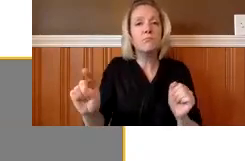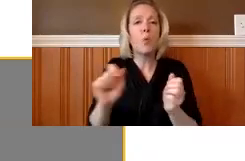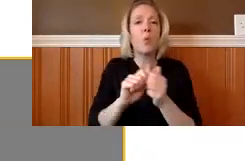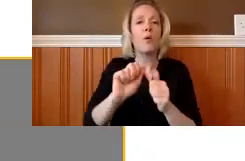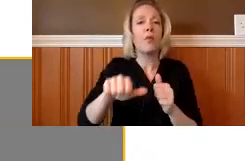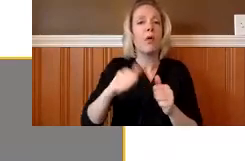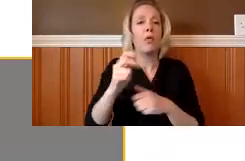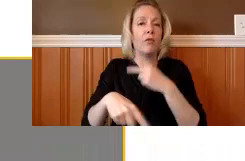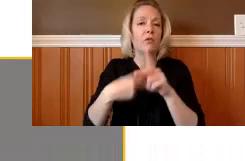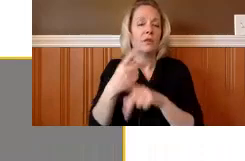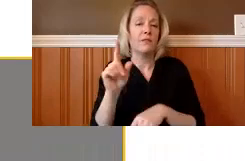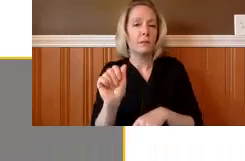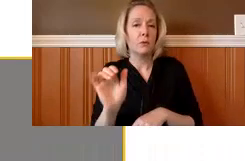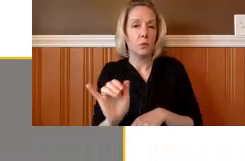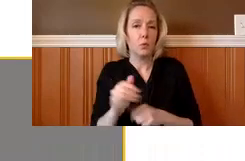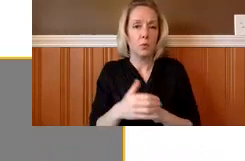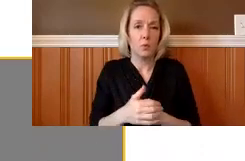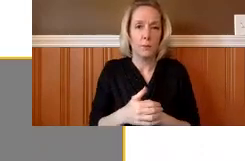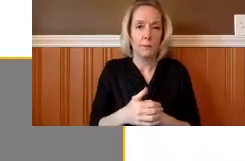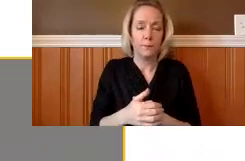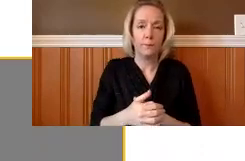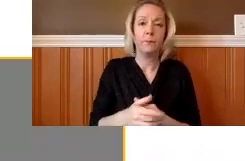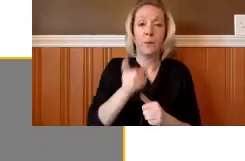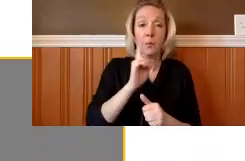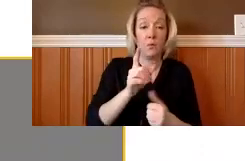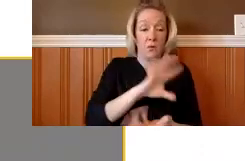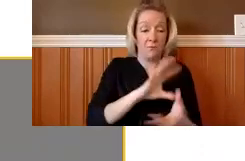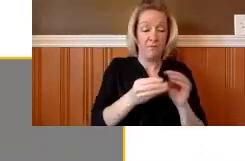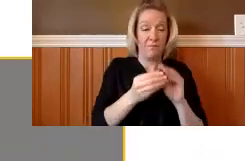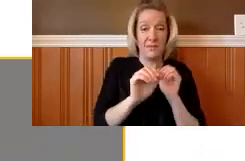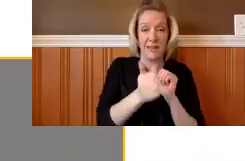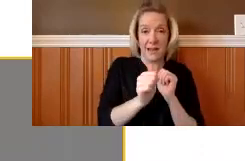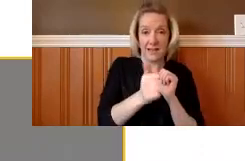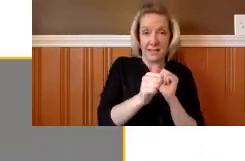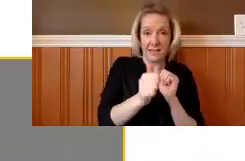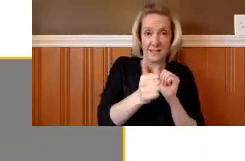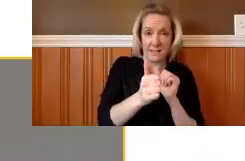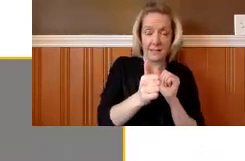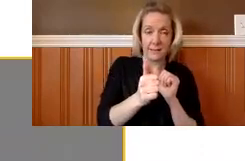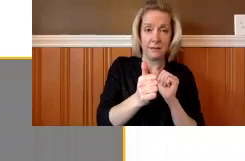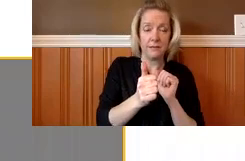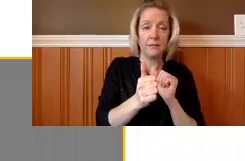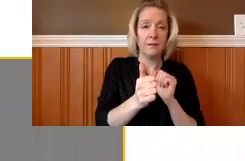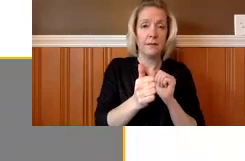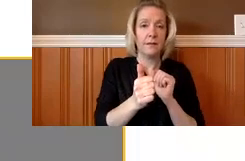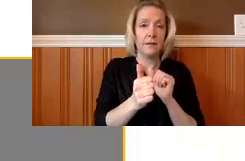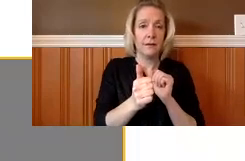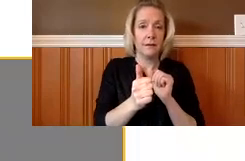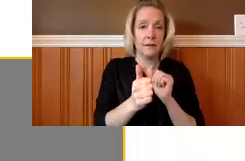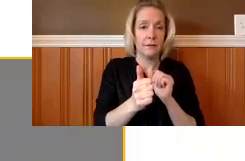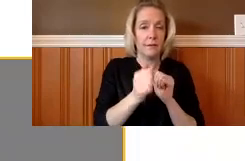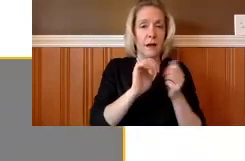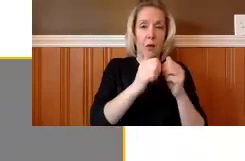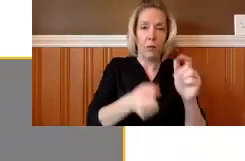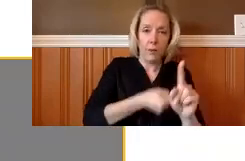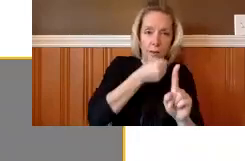of disabilities. But when we pull them all together and look at them through the lens of cortical visual impairment, the way that they occur and the way that